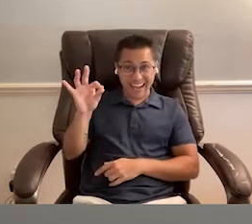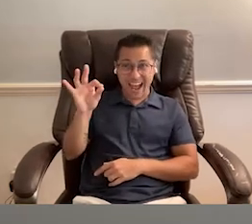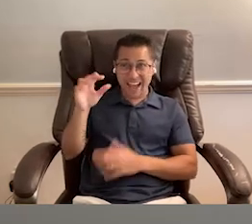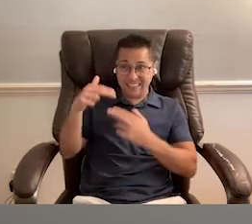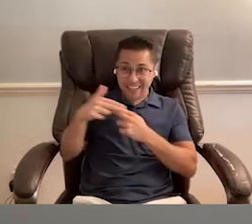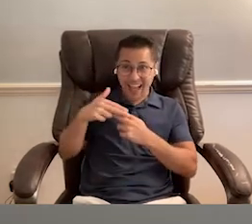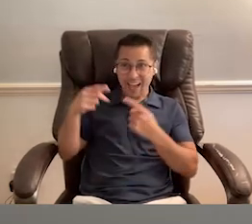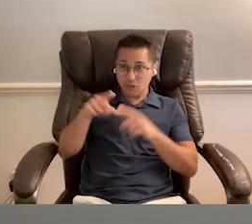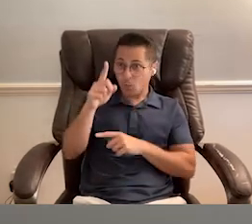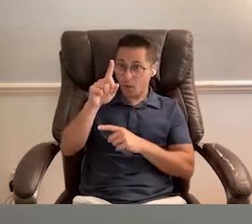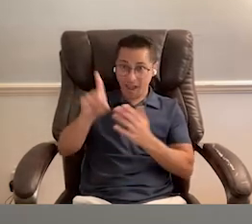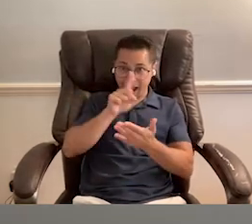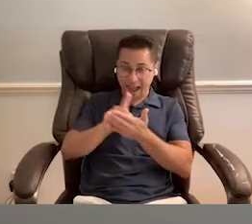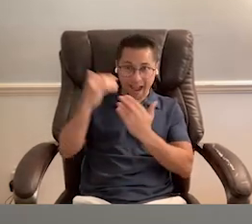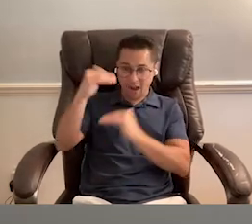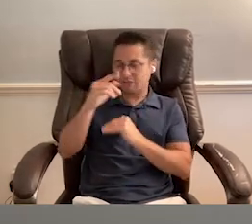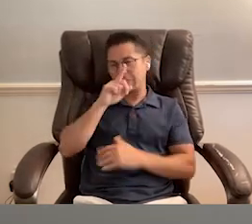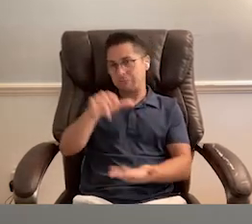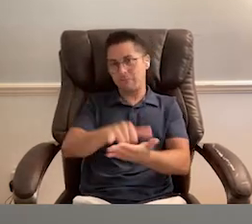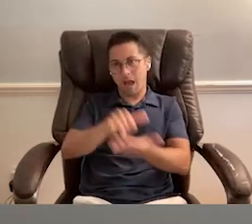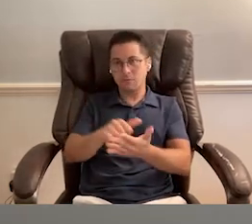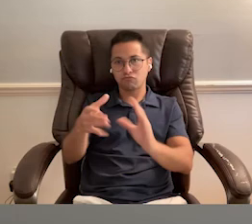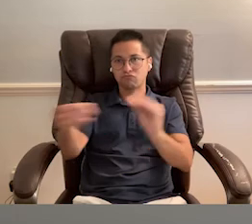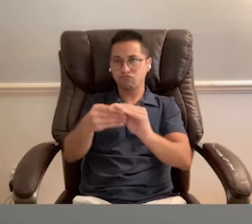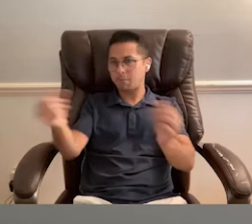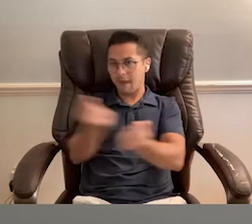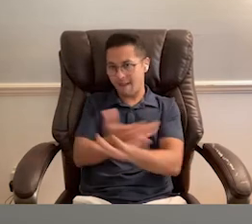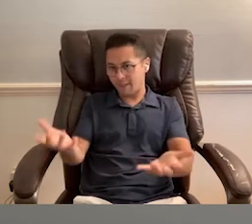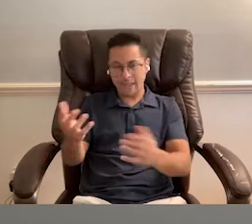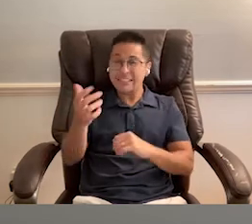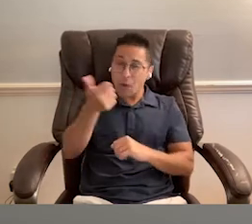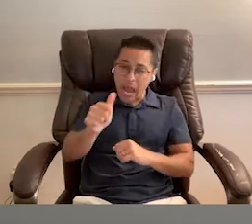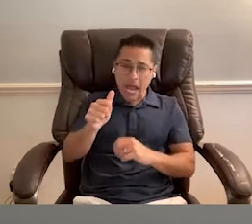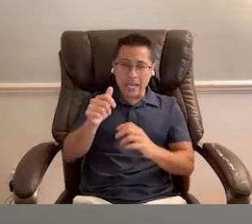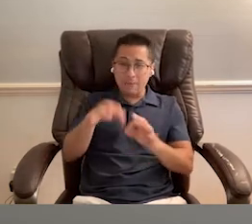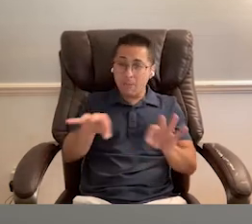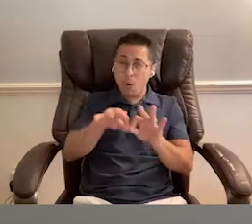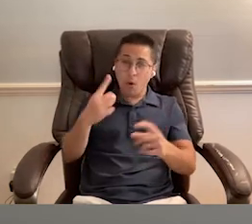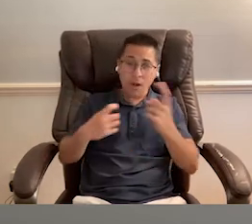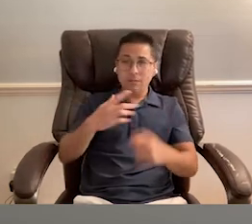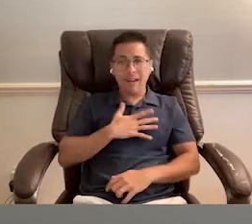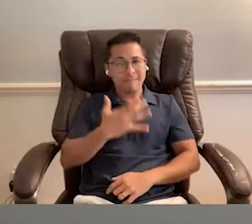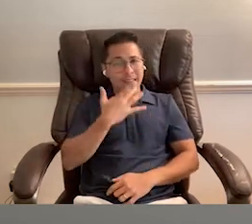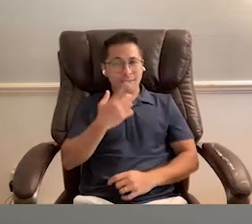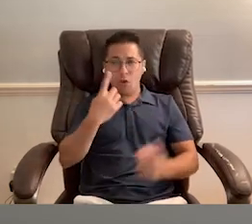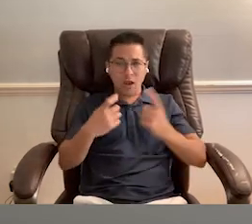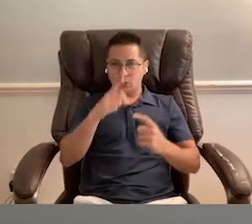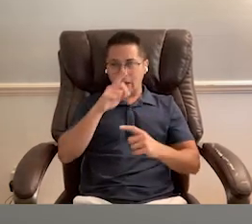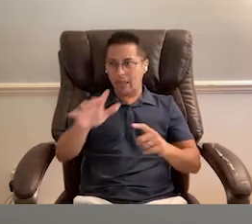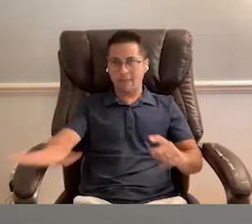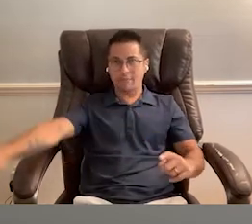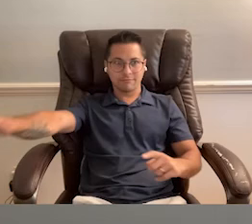hour's time, and impossible to do. So any pressing questions? My favorite questions came from all over